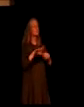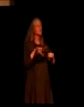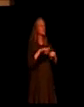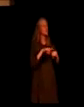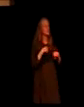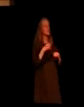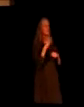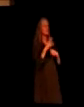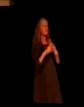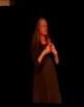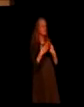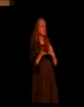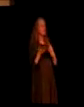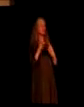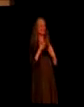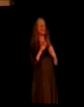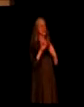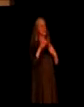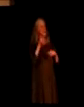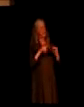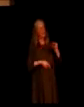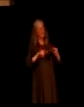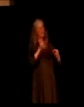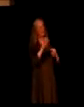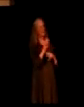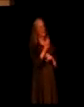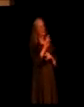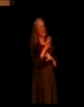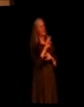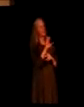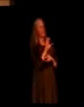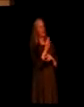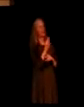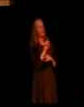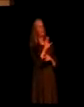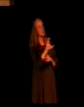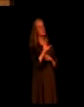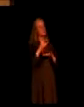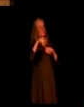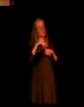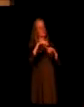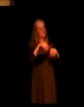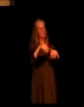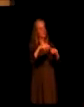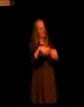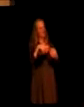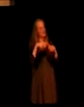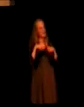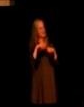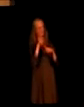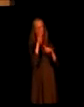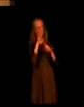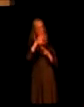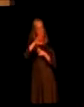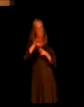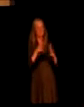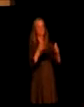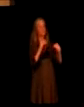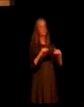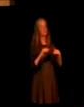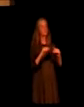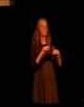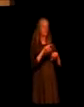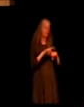like monitoring Arctic sea ice and the climate talks. We're not going to talk about that. I talk about